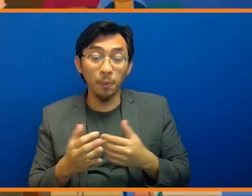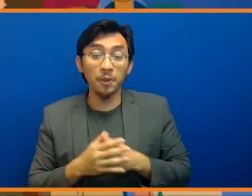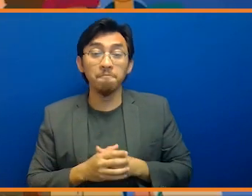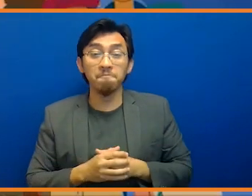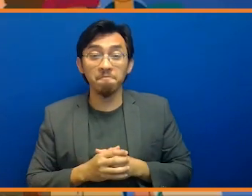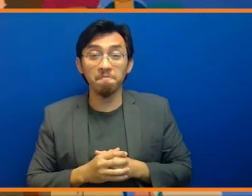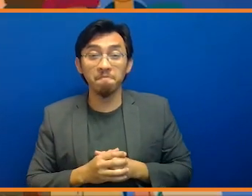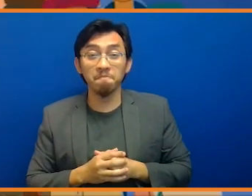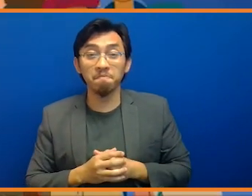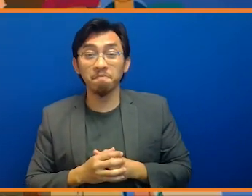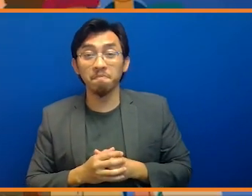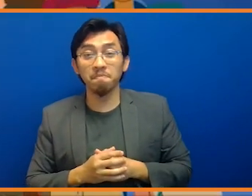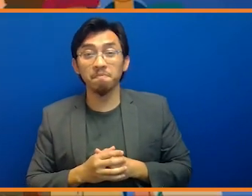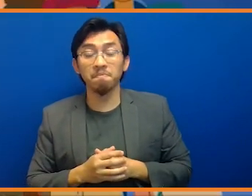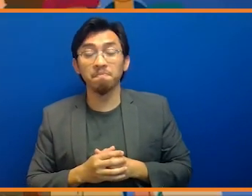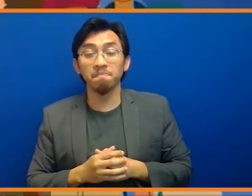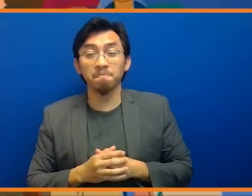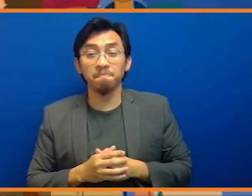Okay.